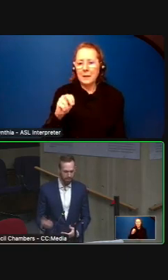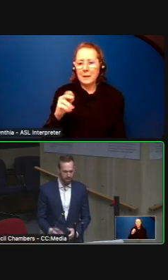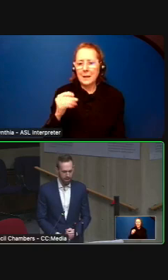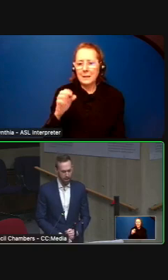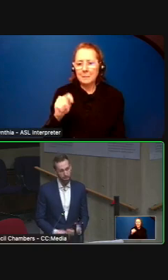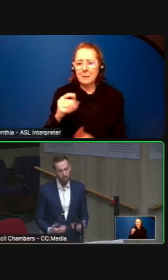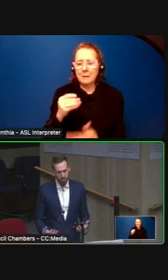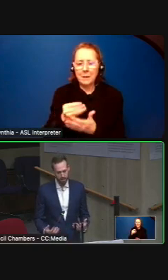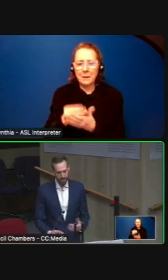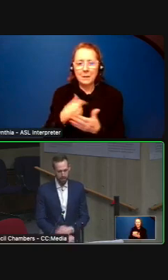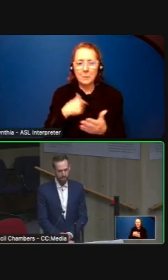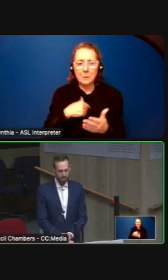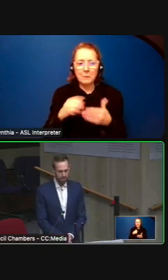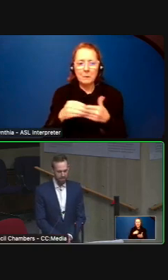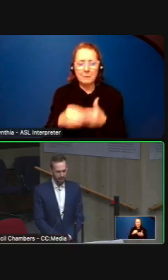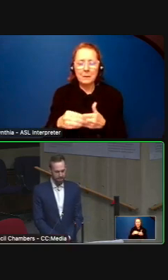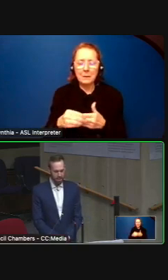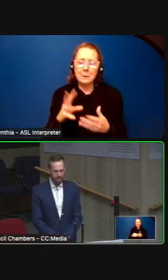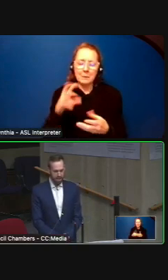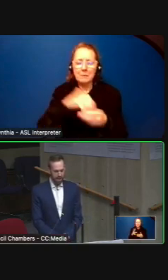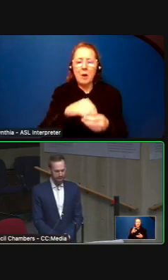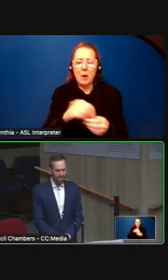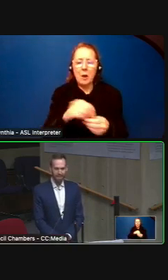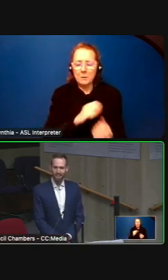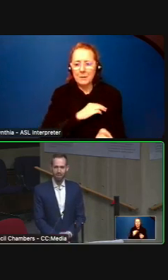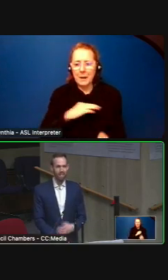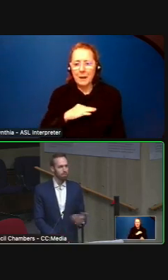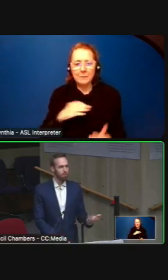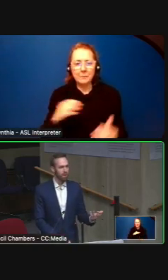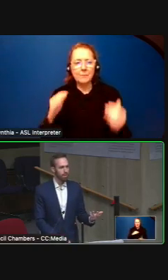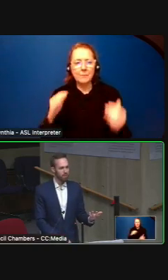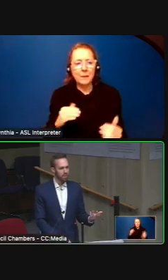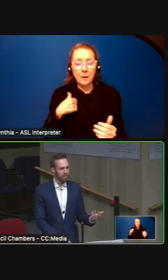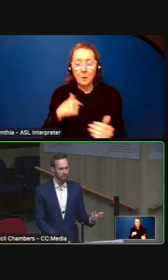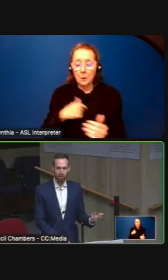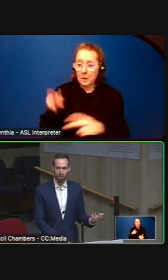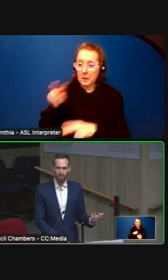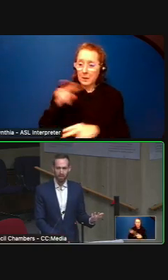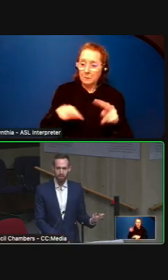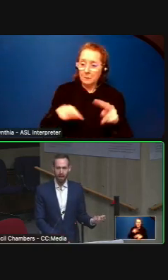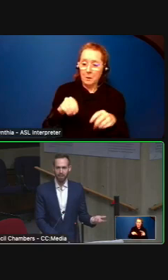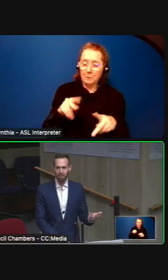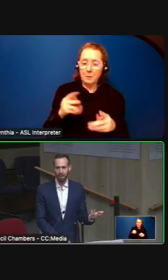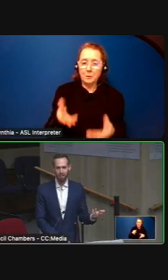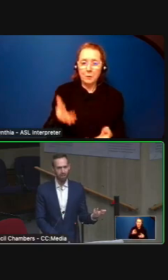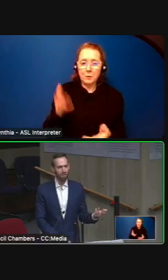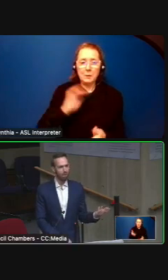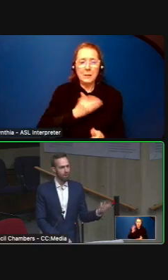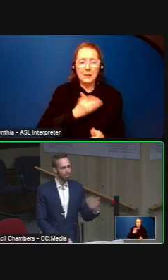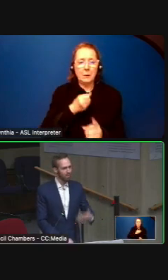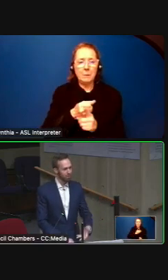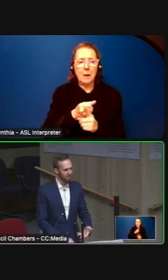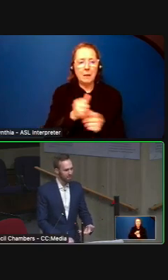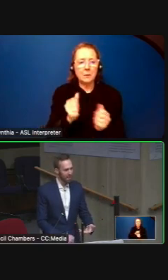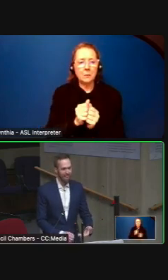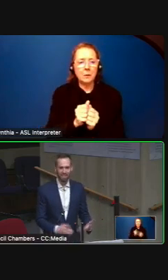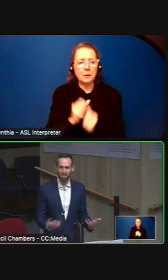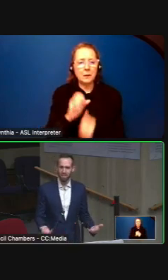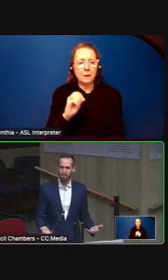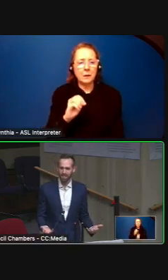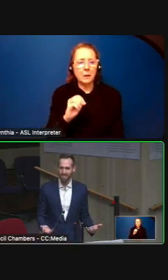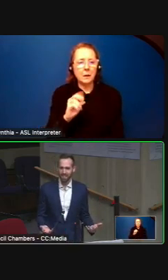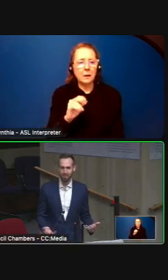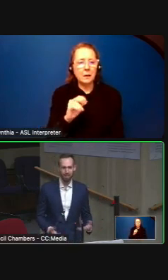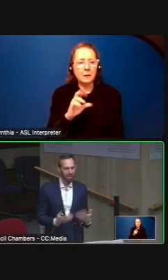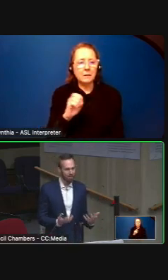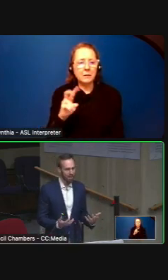staff, or participate in that process with staff. And then we explored opportunities to increase our impact with all of you, one of which was asking for a